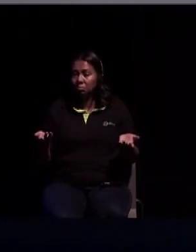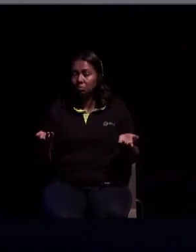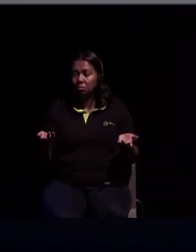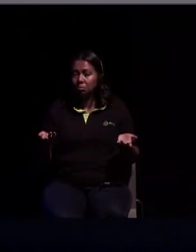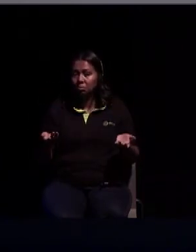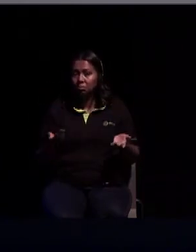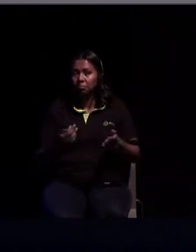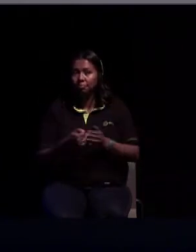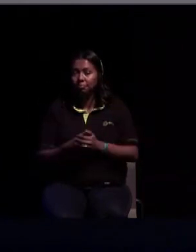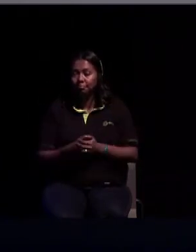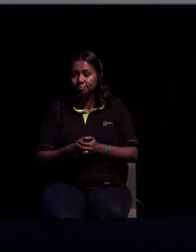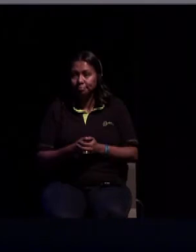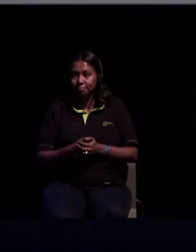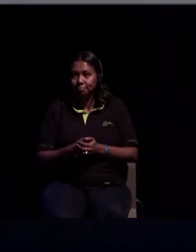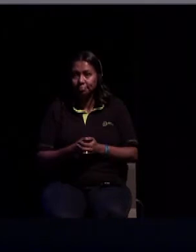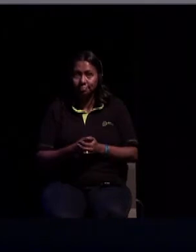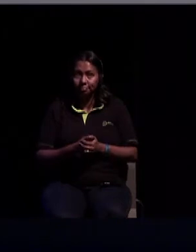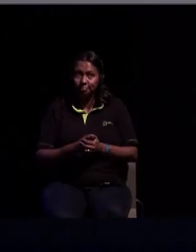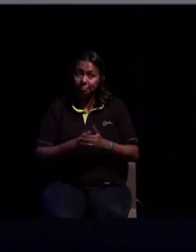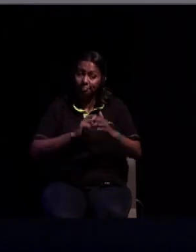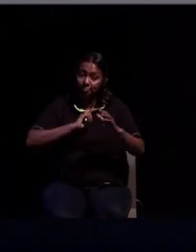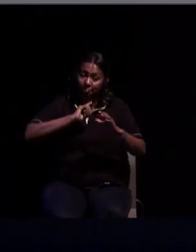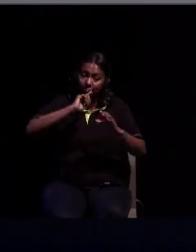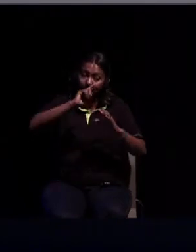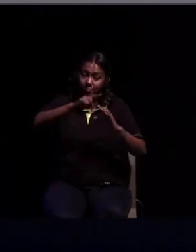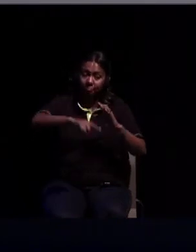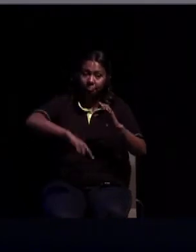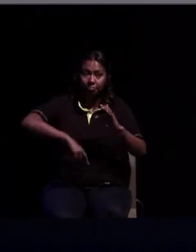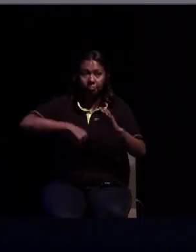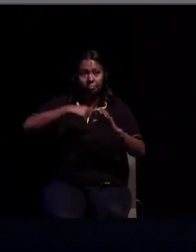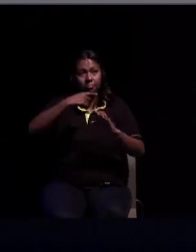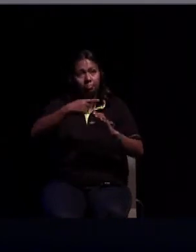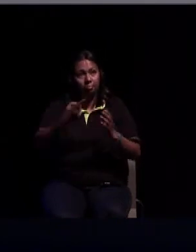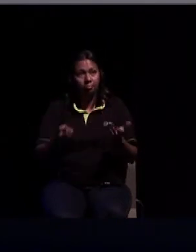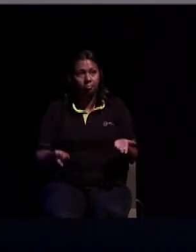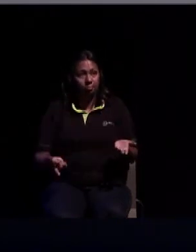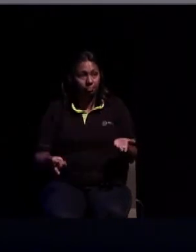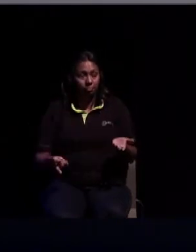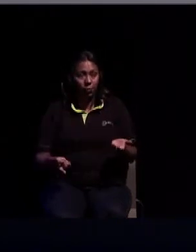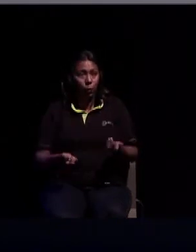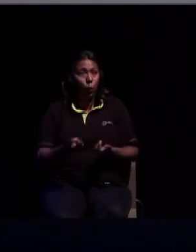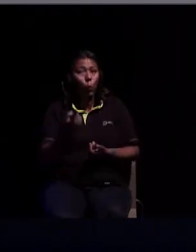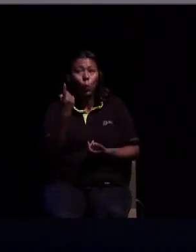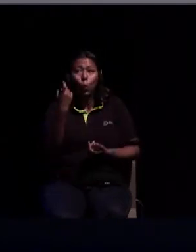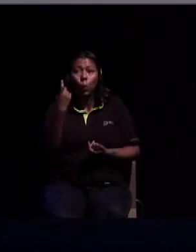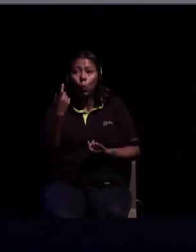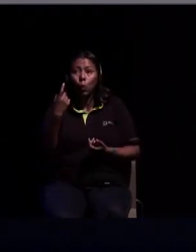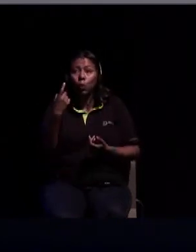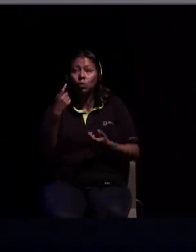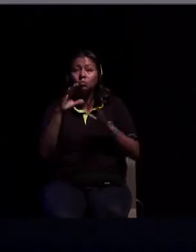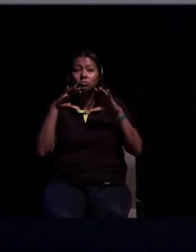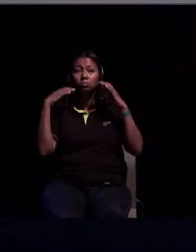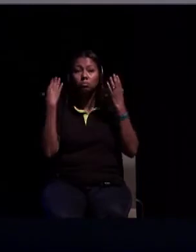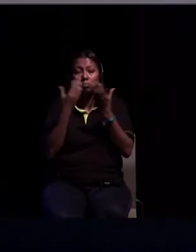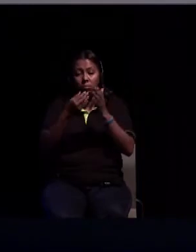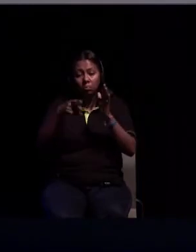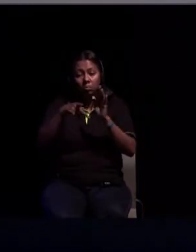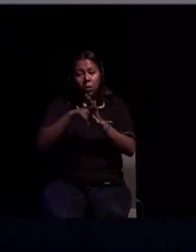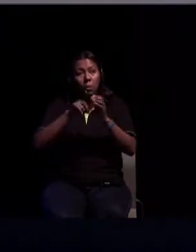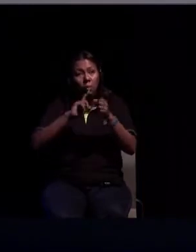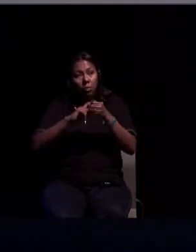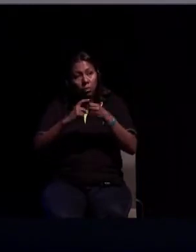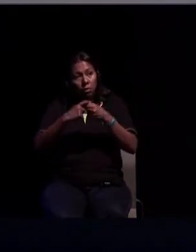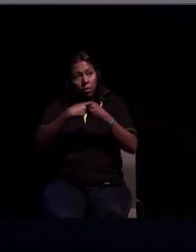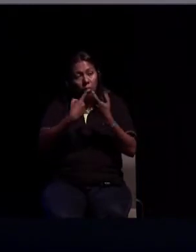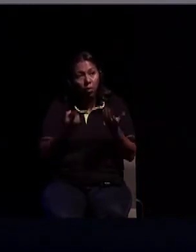which is a lobby for the tourism industry. It is the only UN organization that has the industry as its